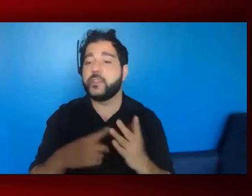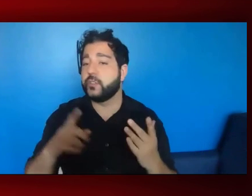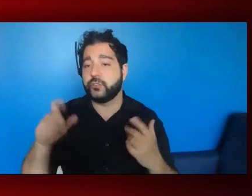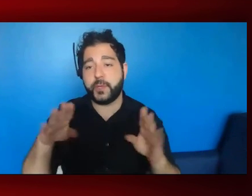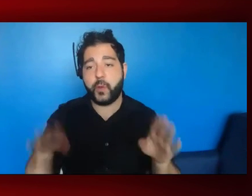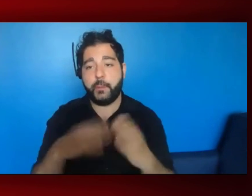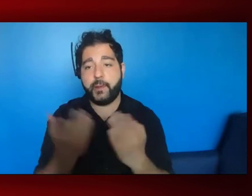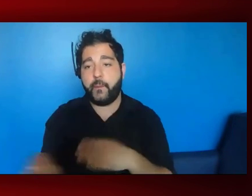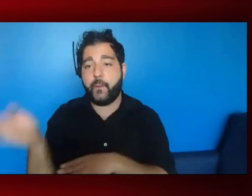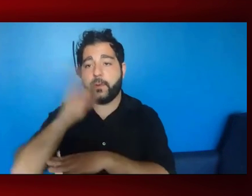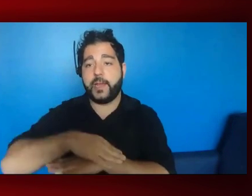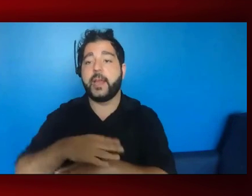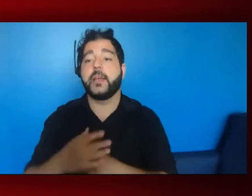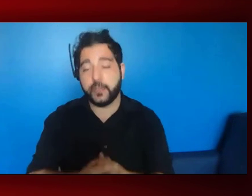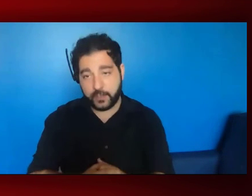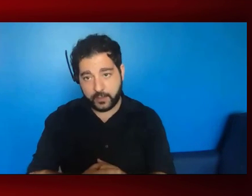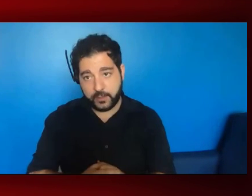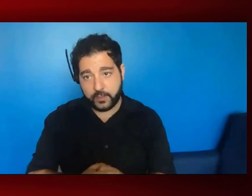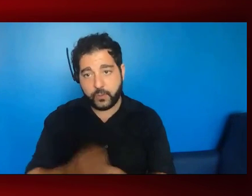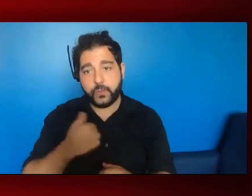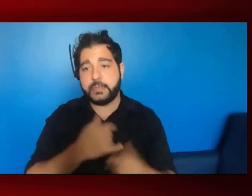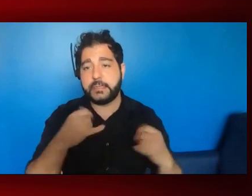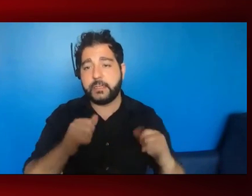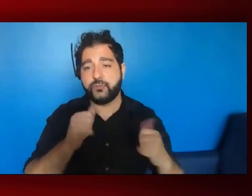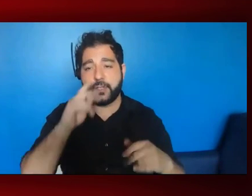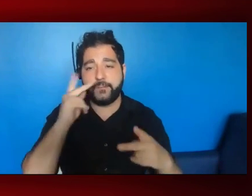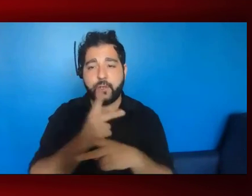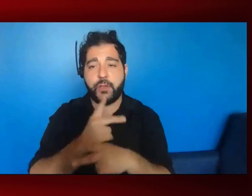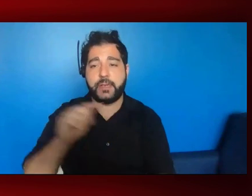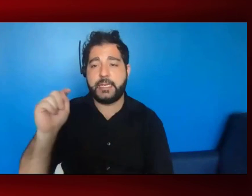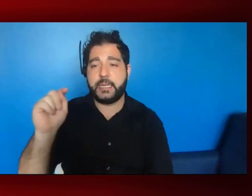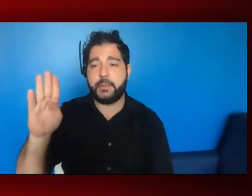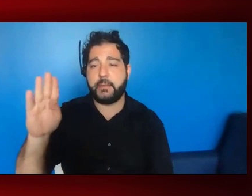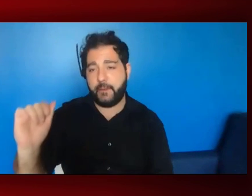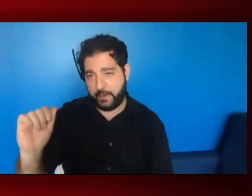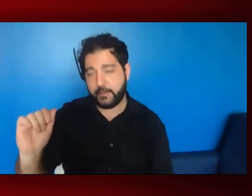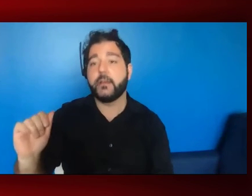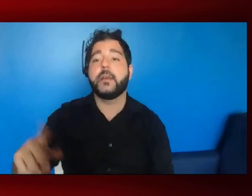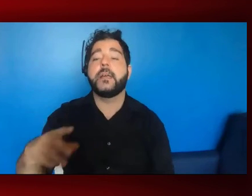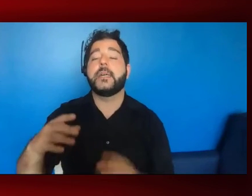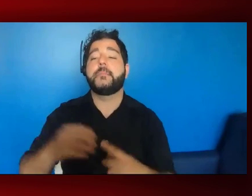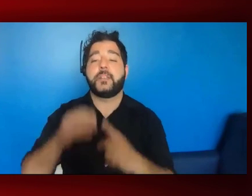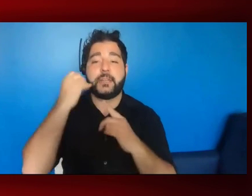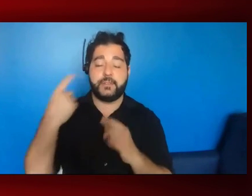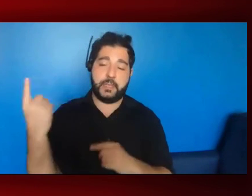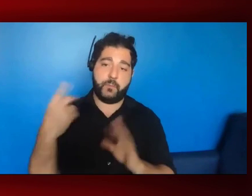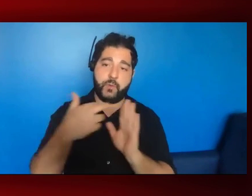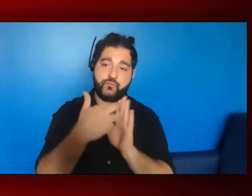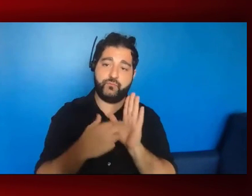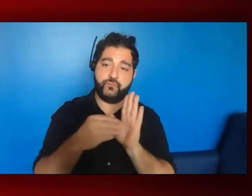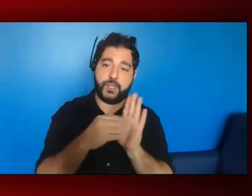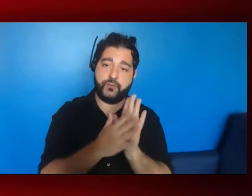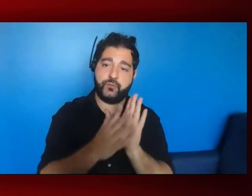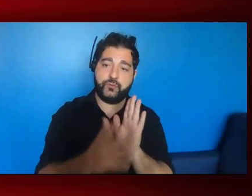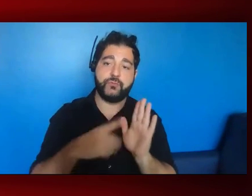all day. We are still working on TBAs, especially if somebody registered recently. So continue